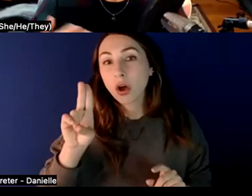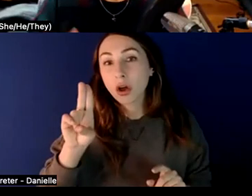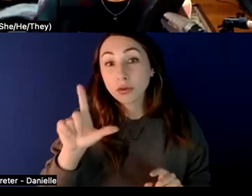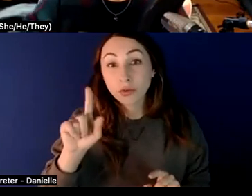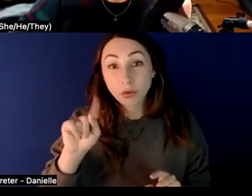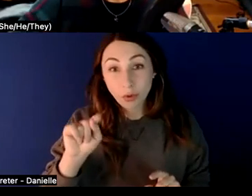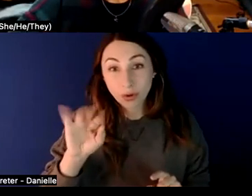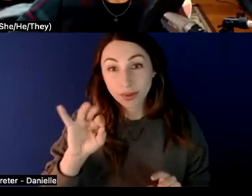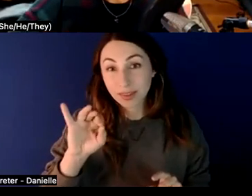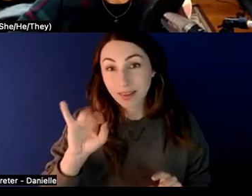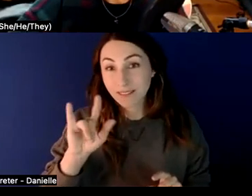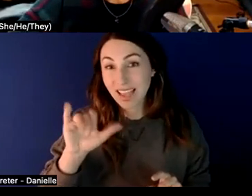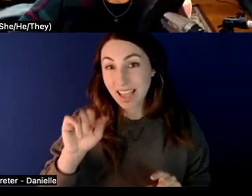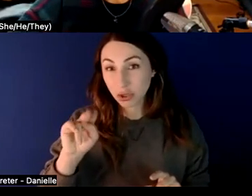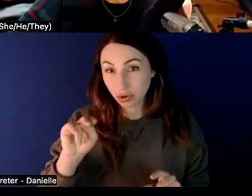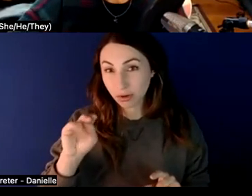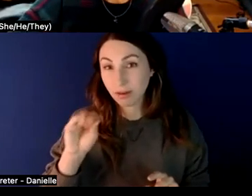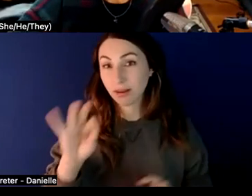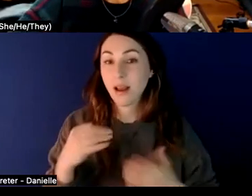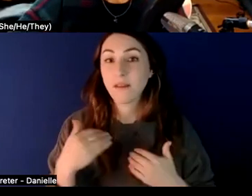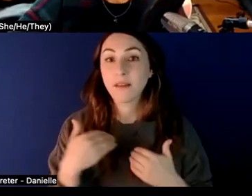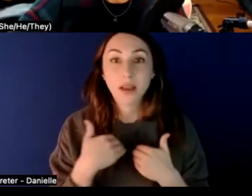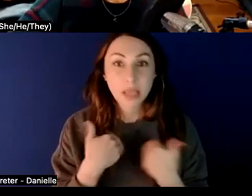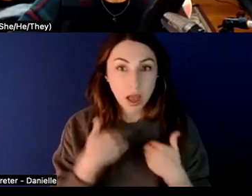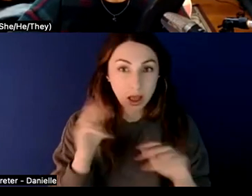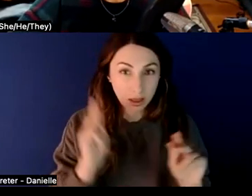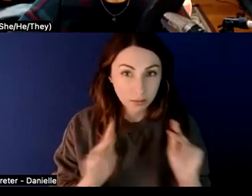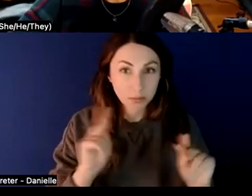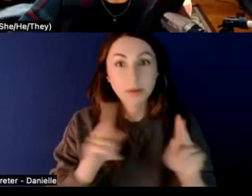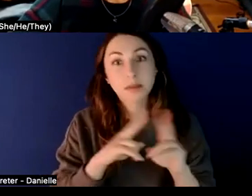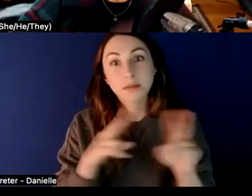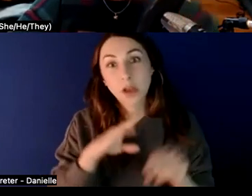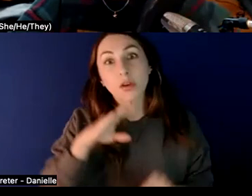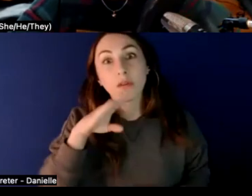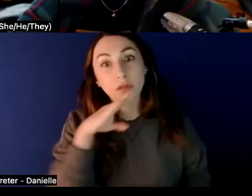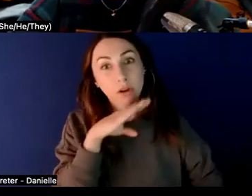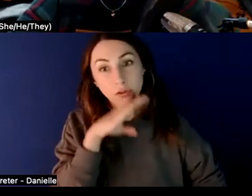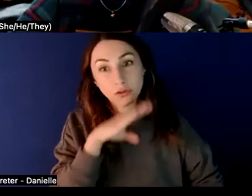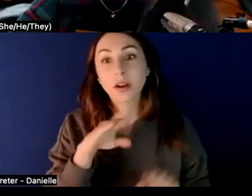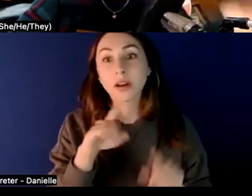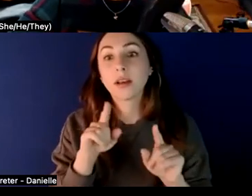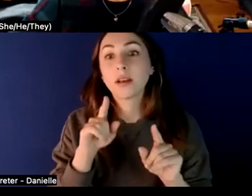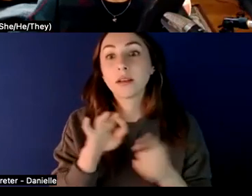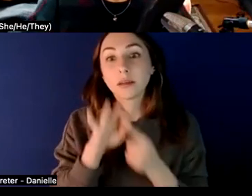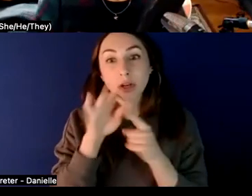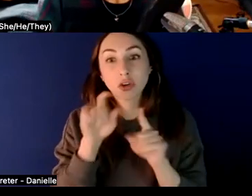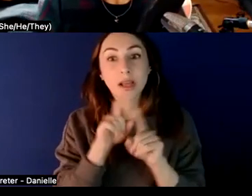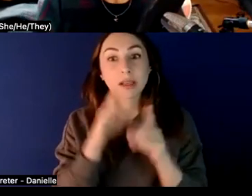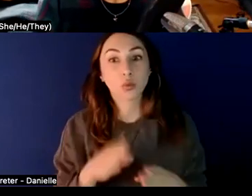of children and young people is very frustrating, especially as someone who has lived through